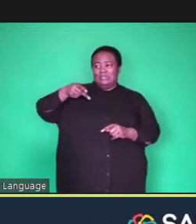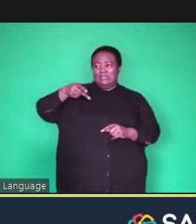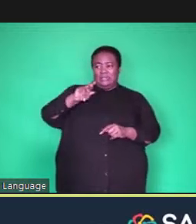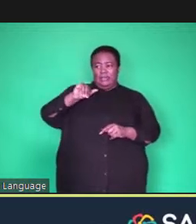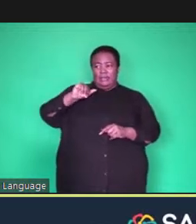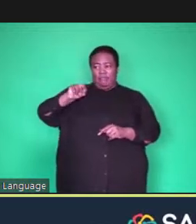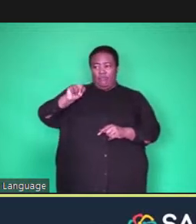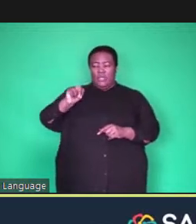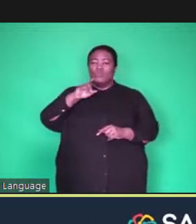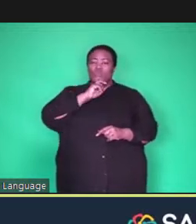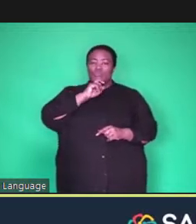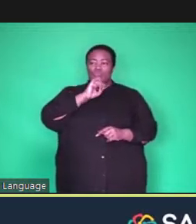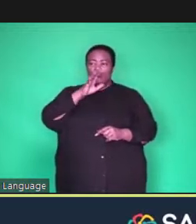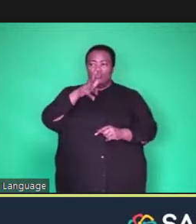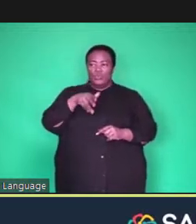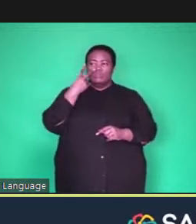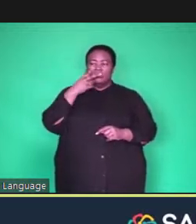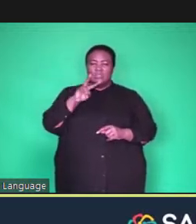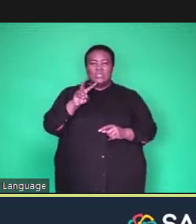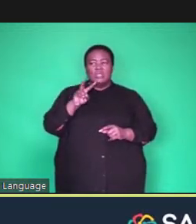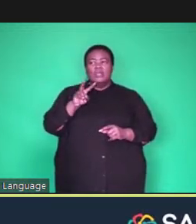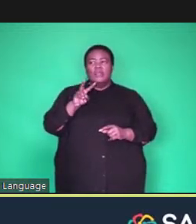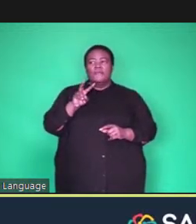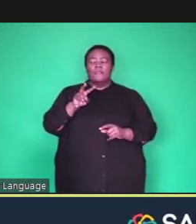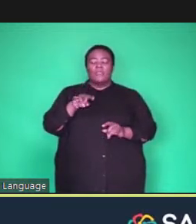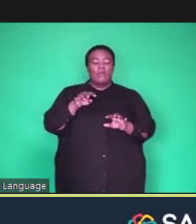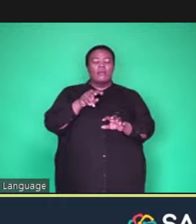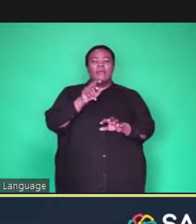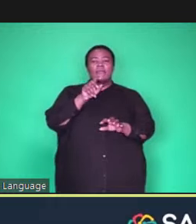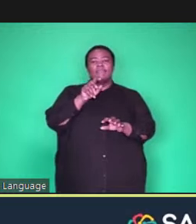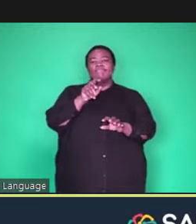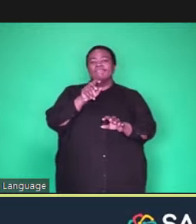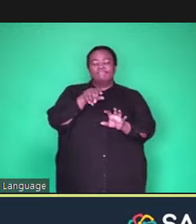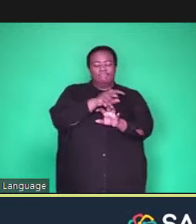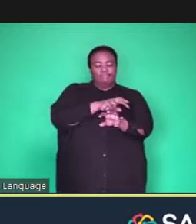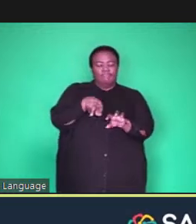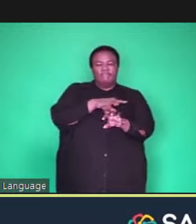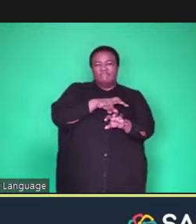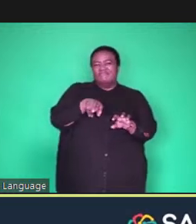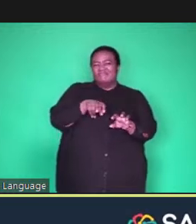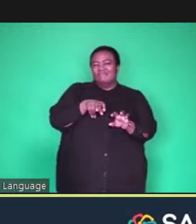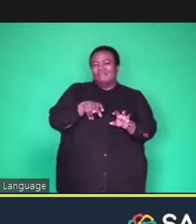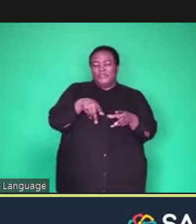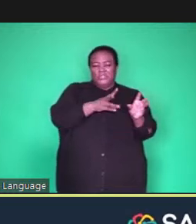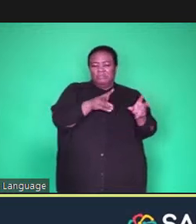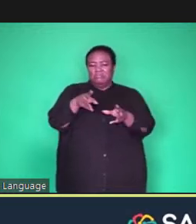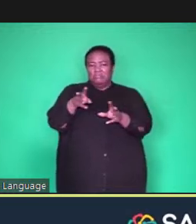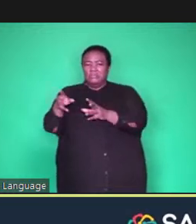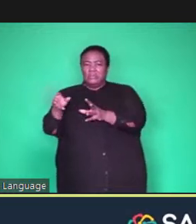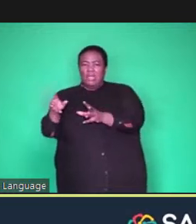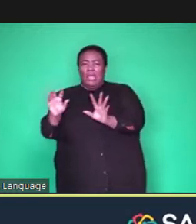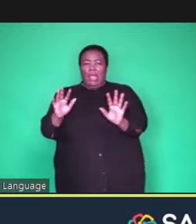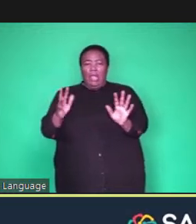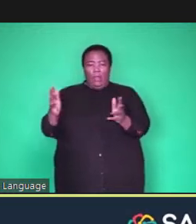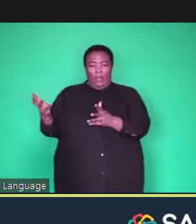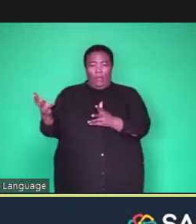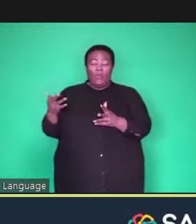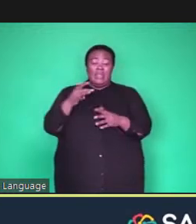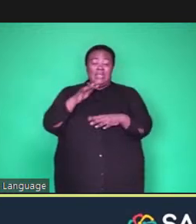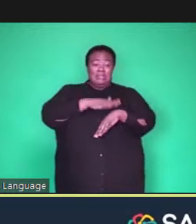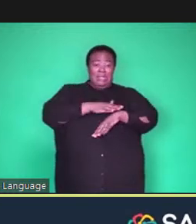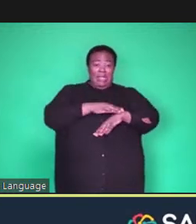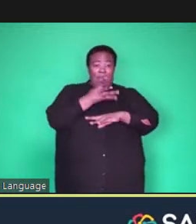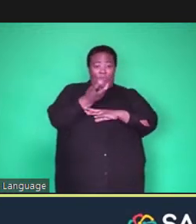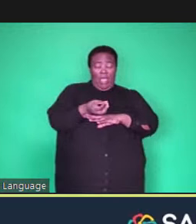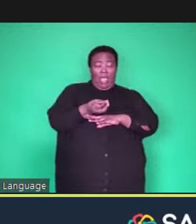this to look at trends in migration types. Once we have data that's strong enough and